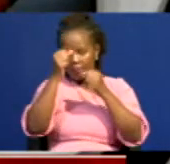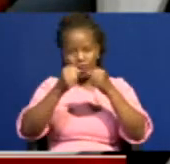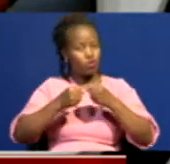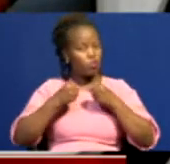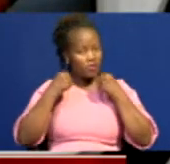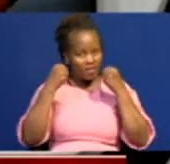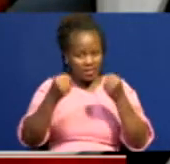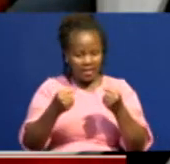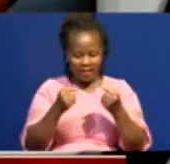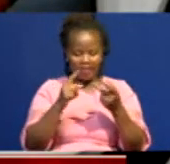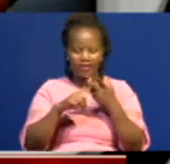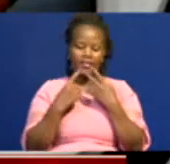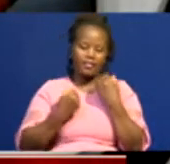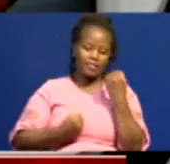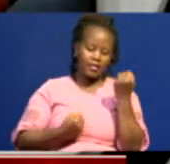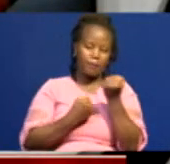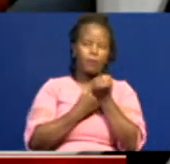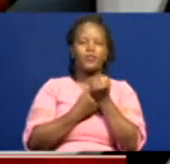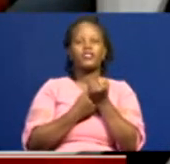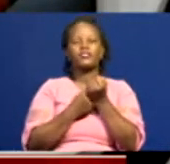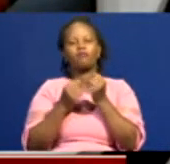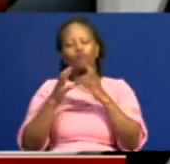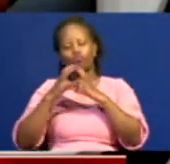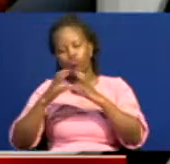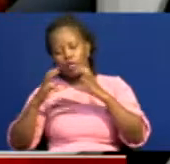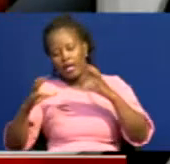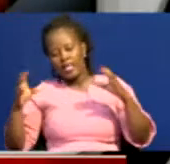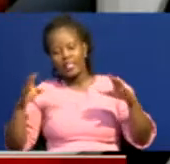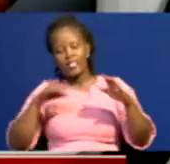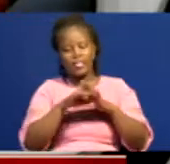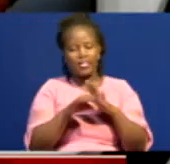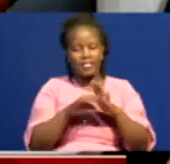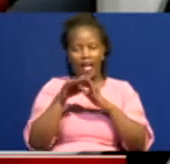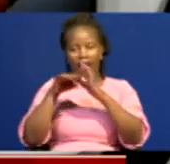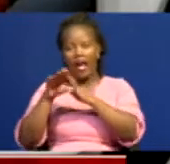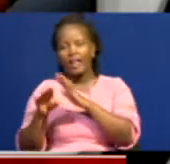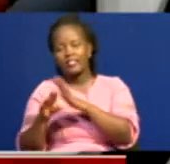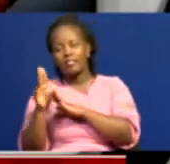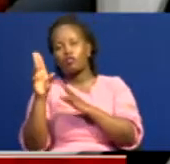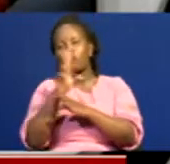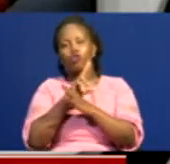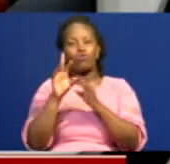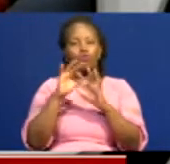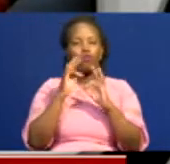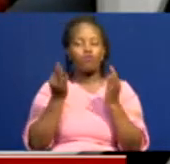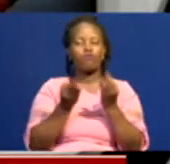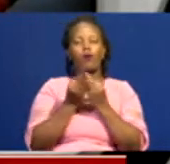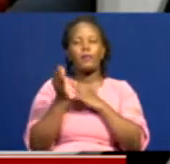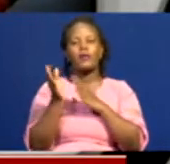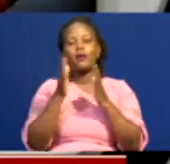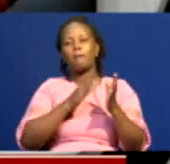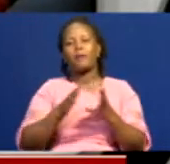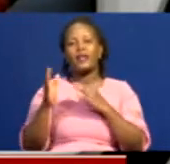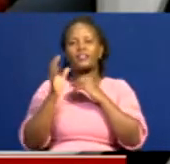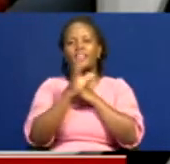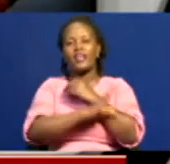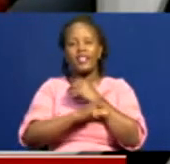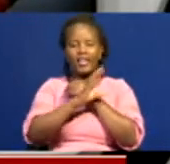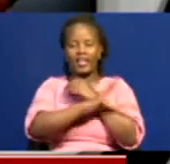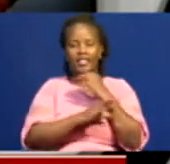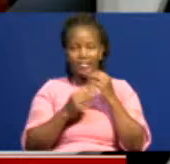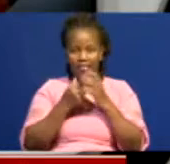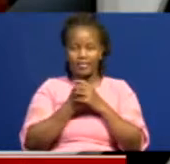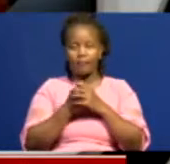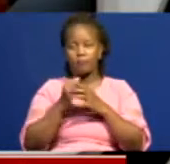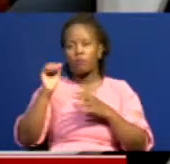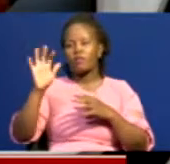and increase access to and the use of modern contraceptives in Kenya. Currently, close to